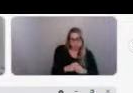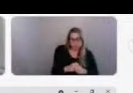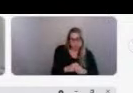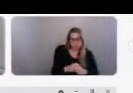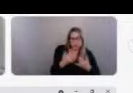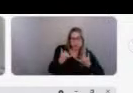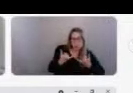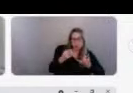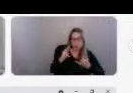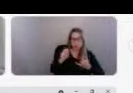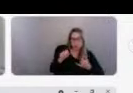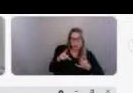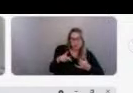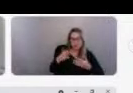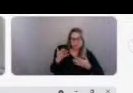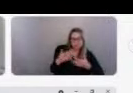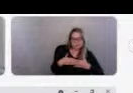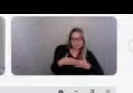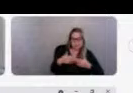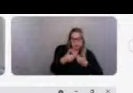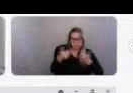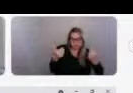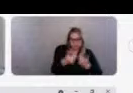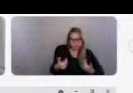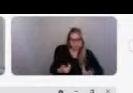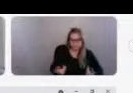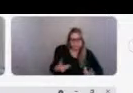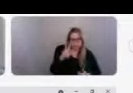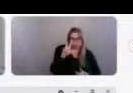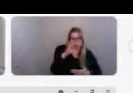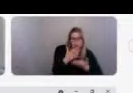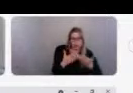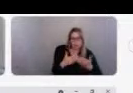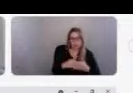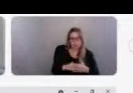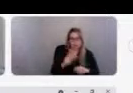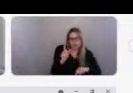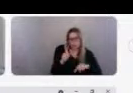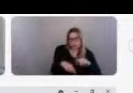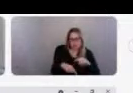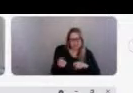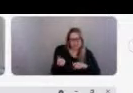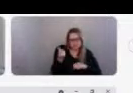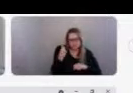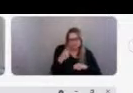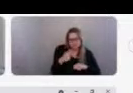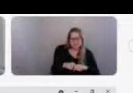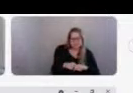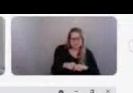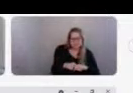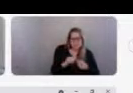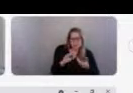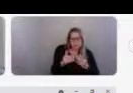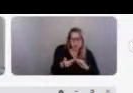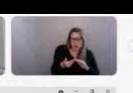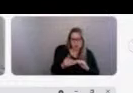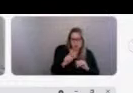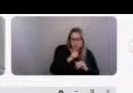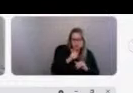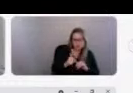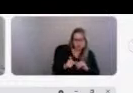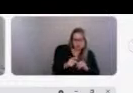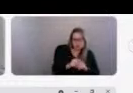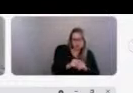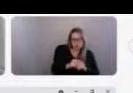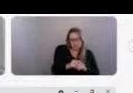current maps cut scottsdale into three pieces and i can't understand how this is really